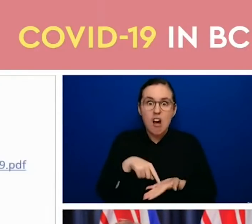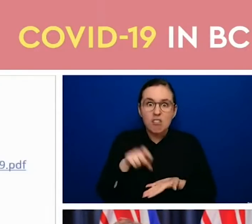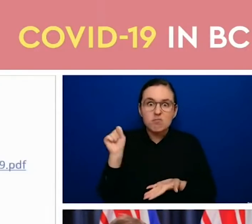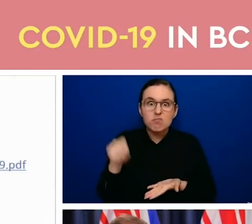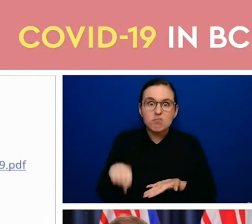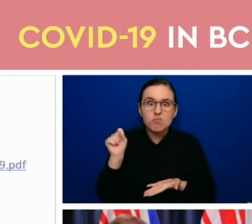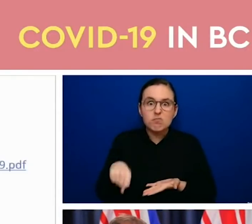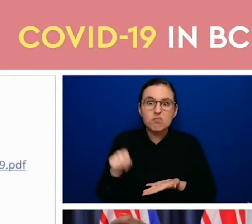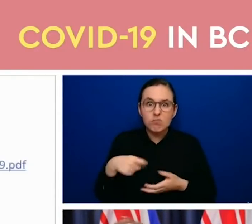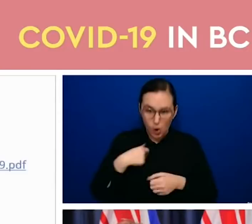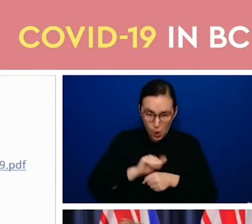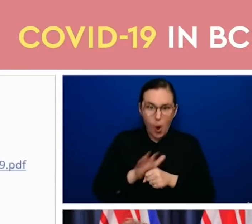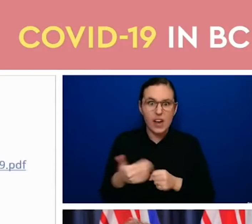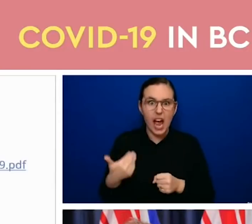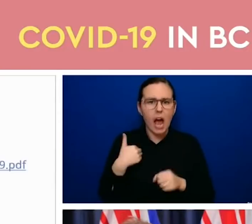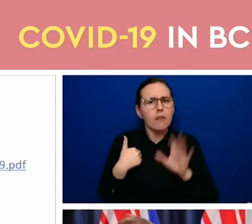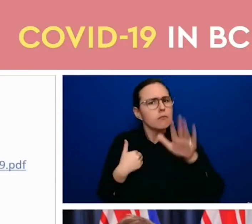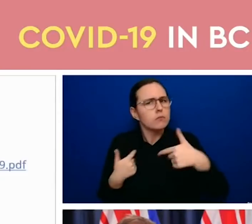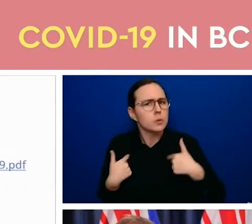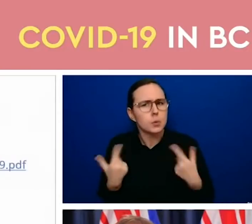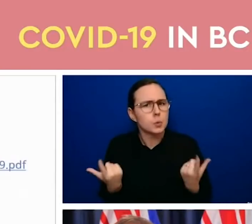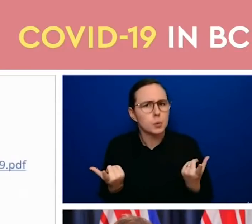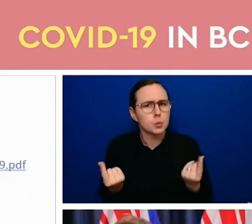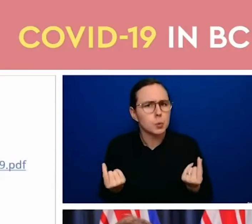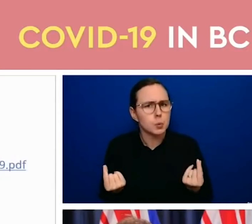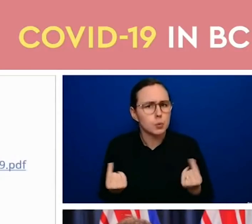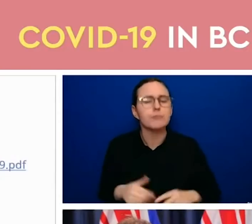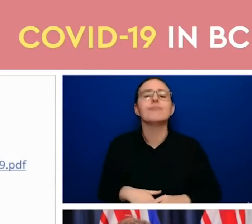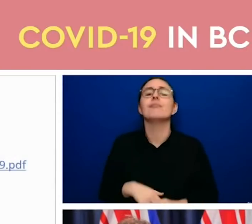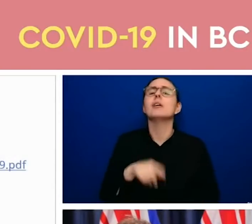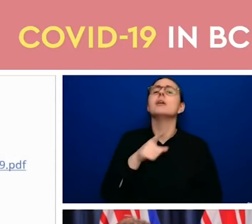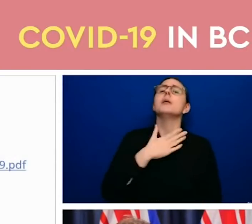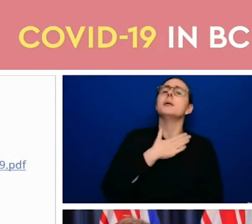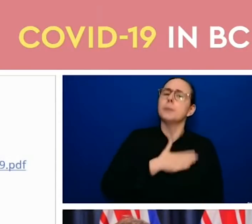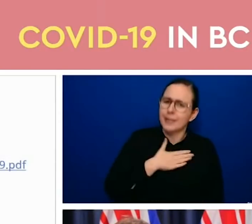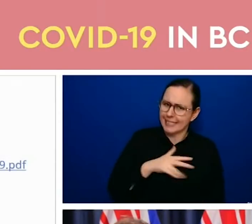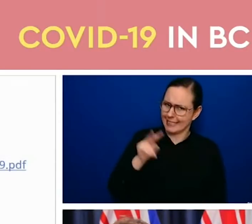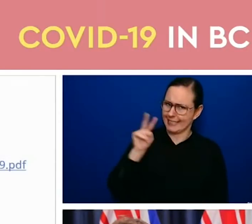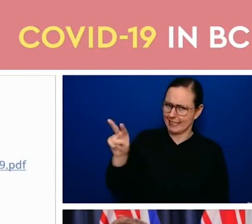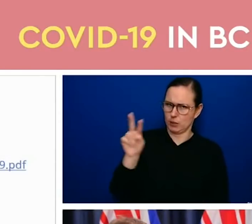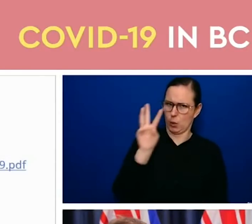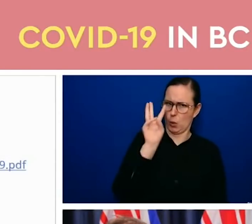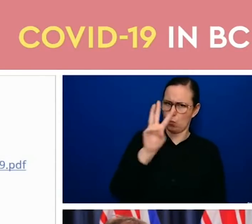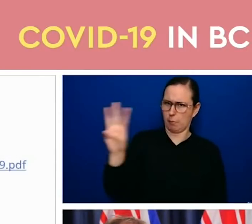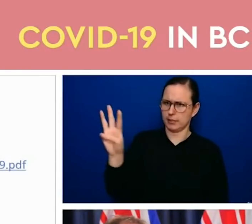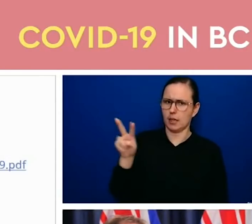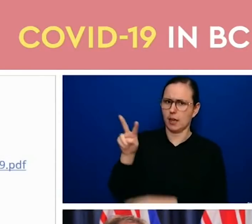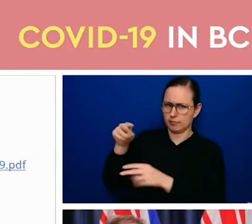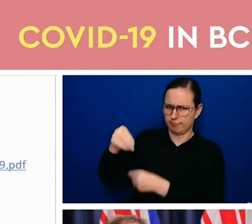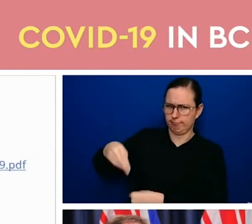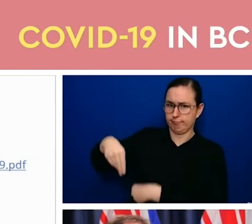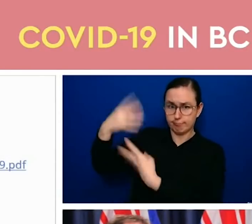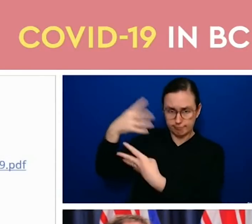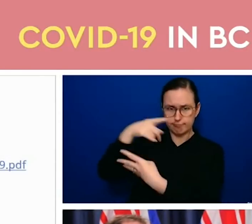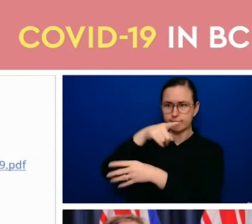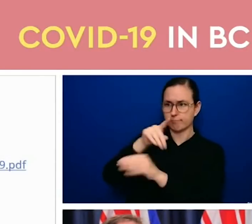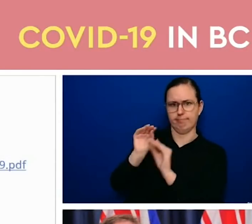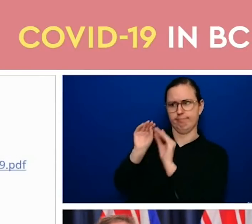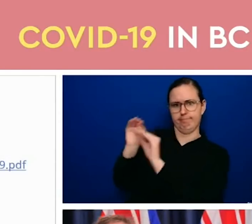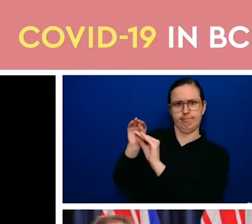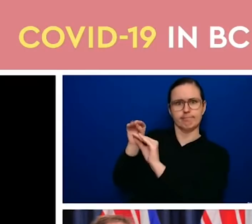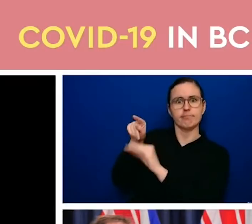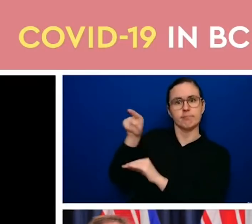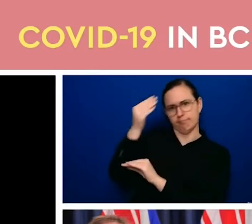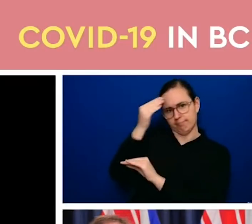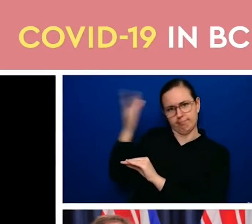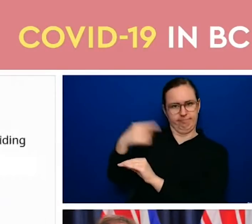reportcovidresults.bccdc.ca, self-isolate, manage your symptoms, notify your close contacts. And finally, going forward, as more tests